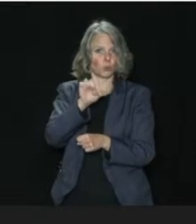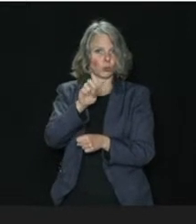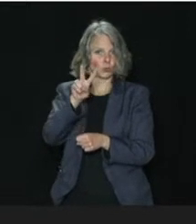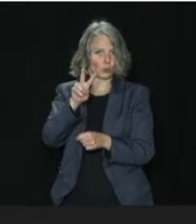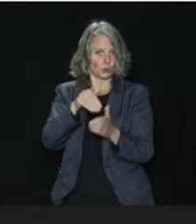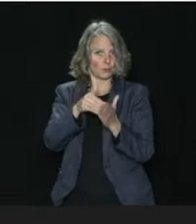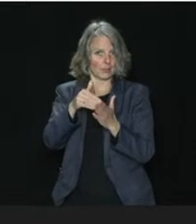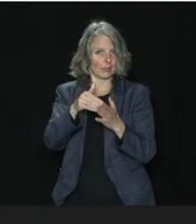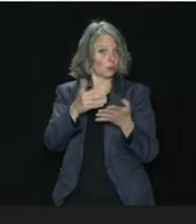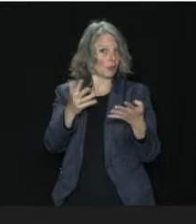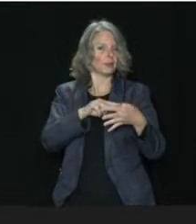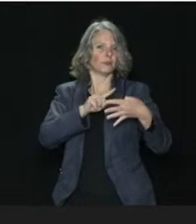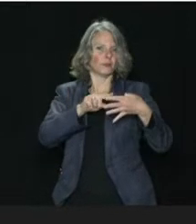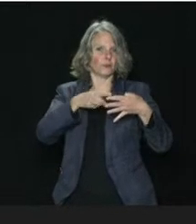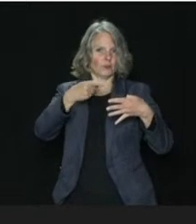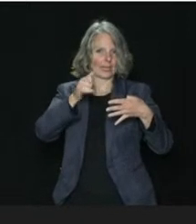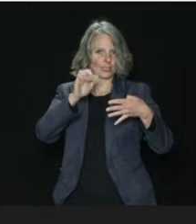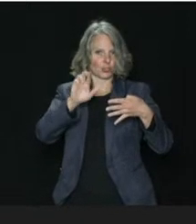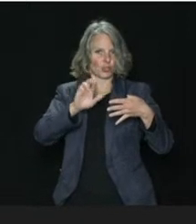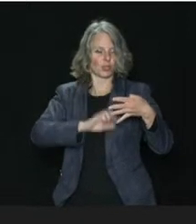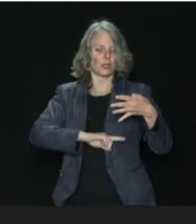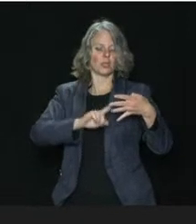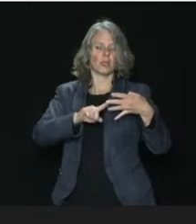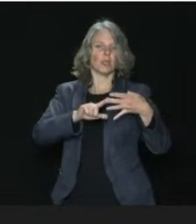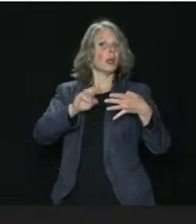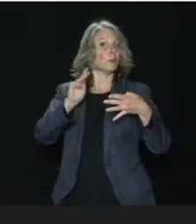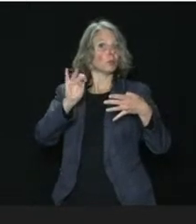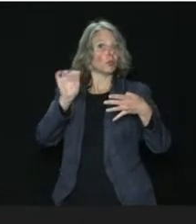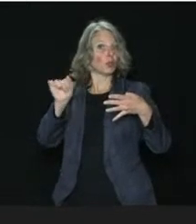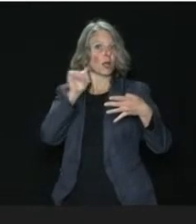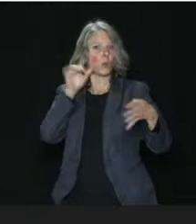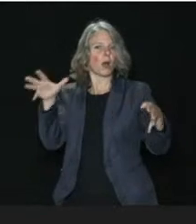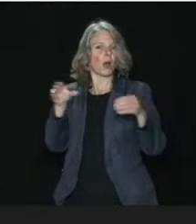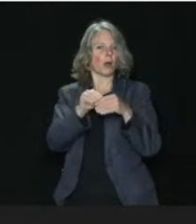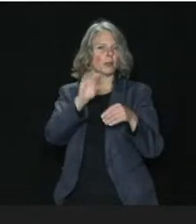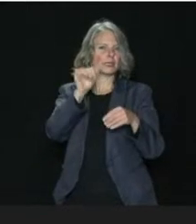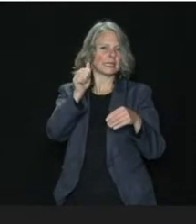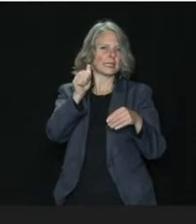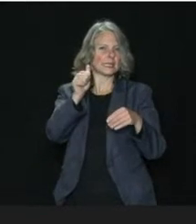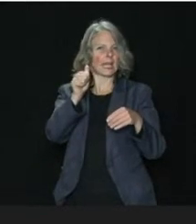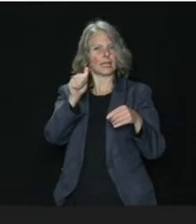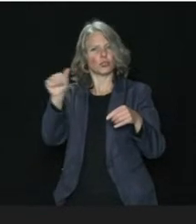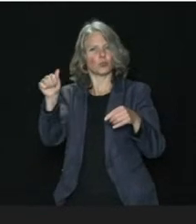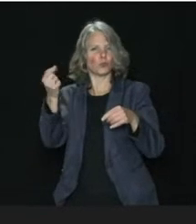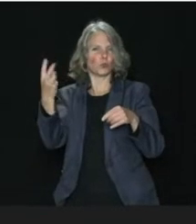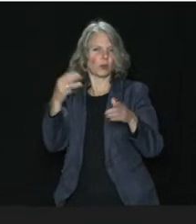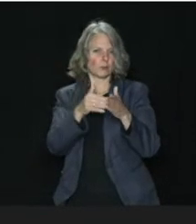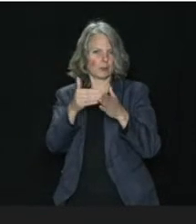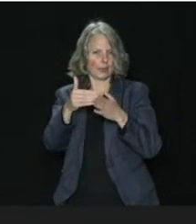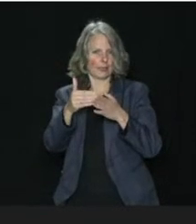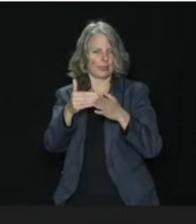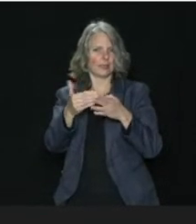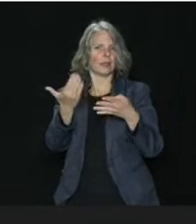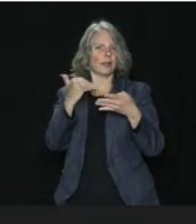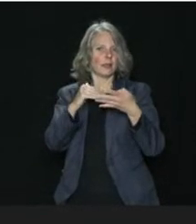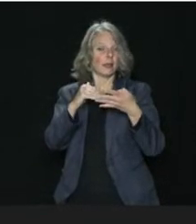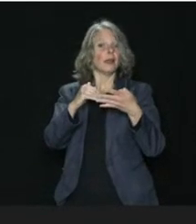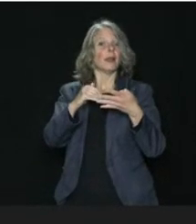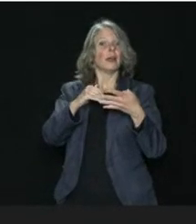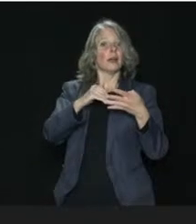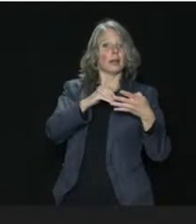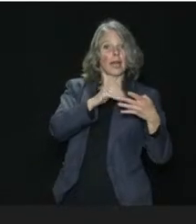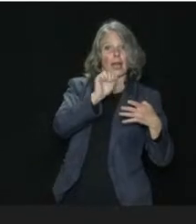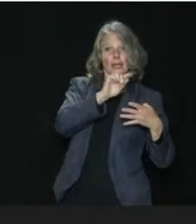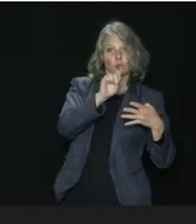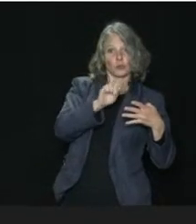of Pfizer, between 10 and 12 million doses of Moderna, just over 4 million